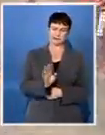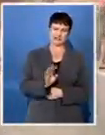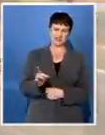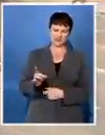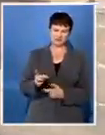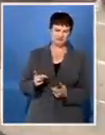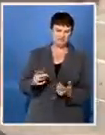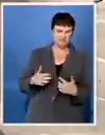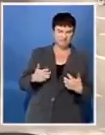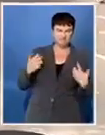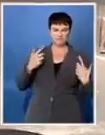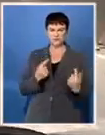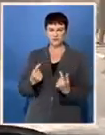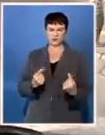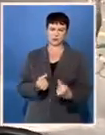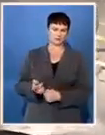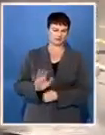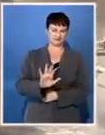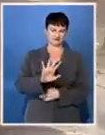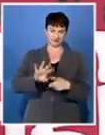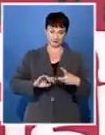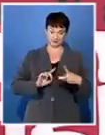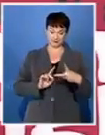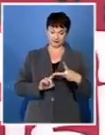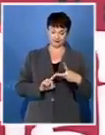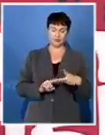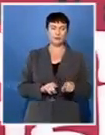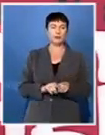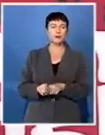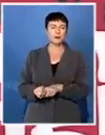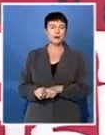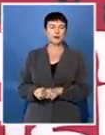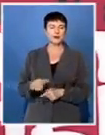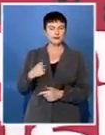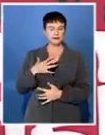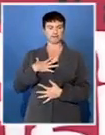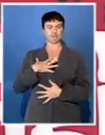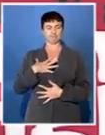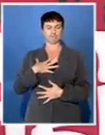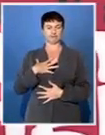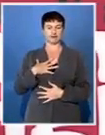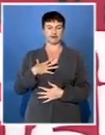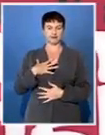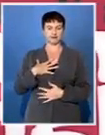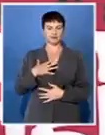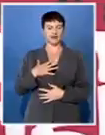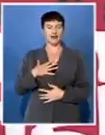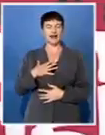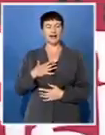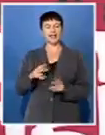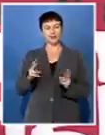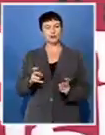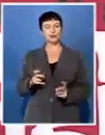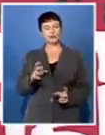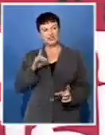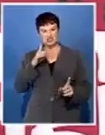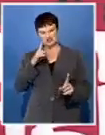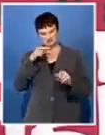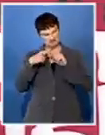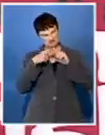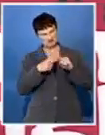the law into their own hands, in other words. And second to that, it is a bit perturbing that these incidents seem to be specifically directed to foreign